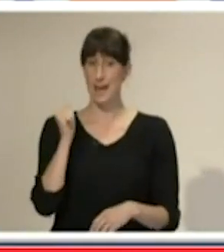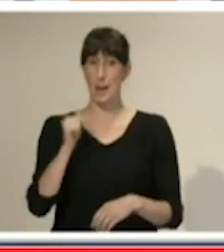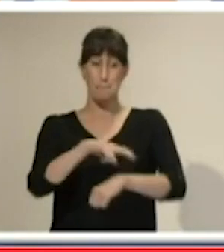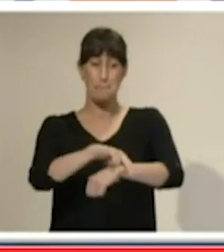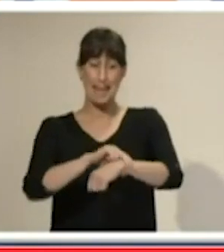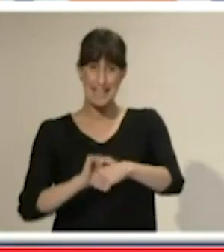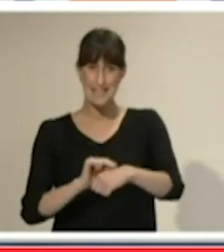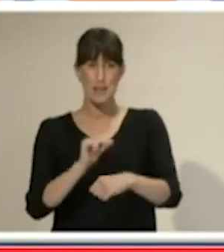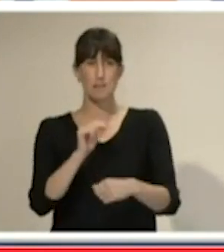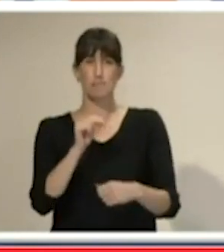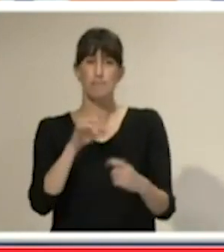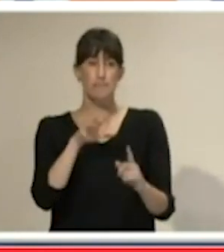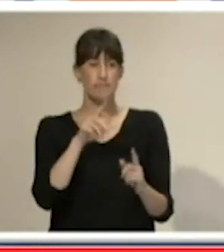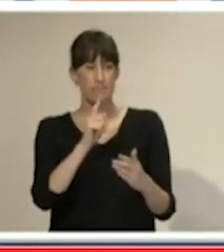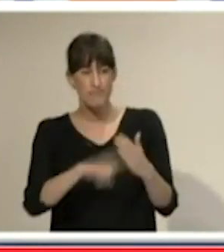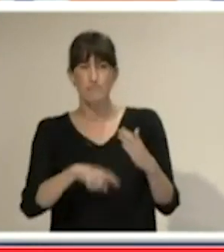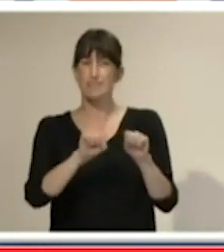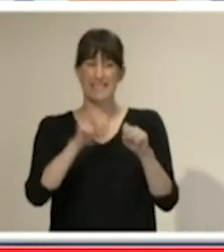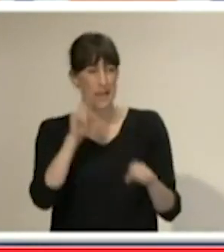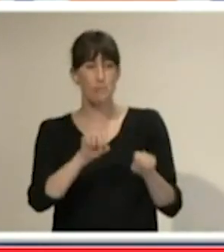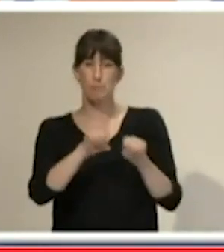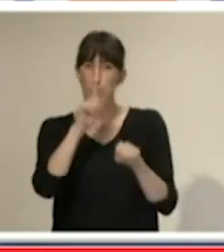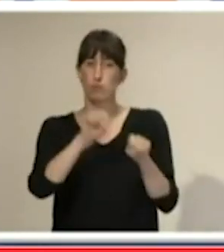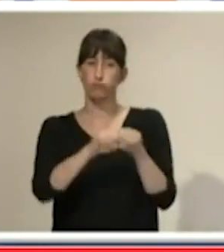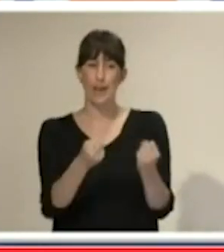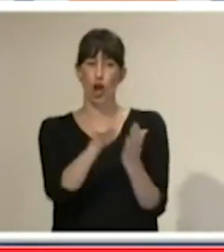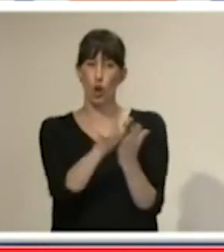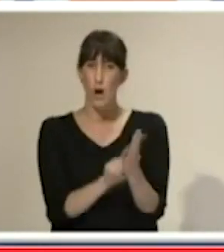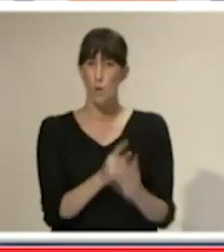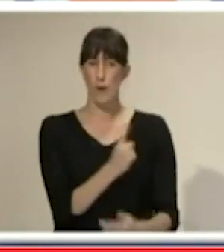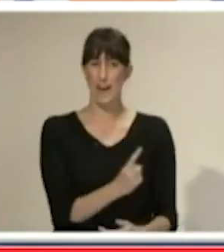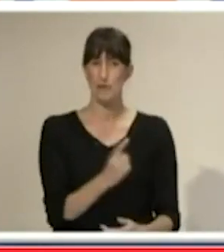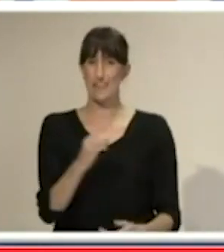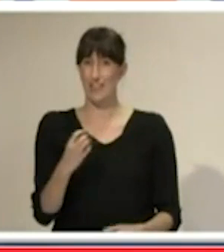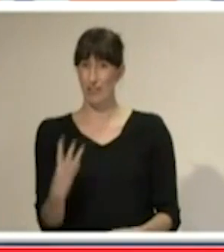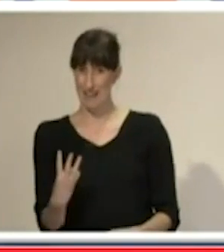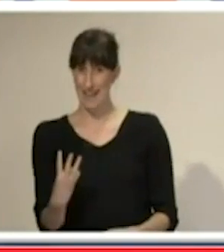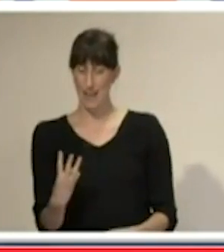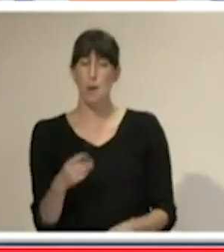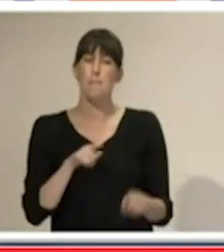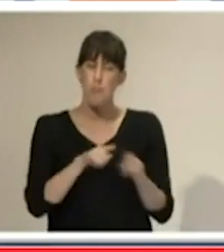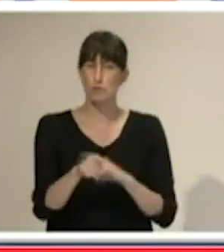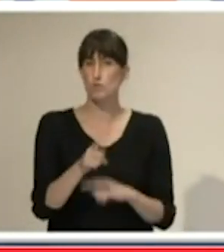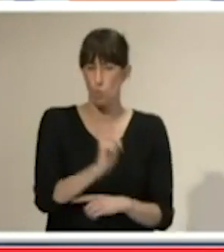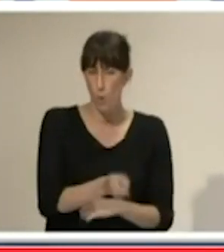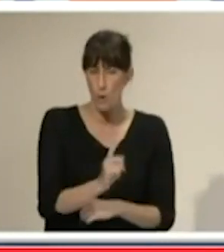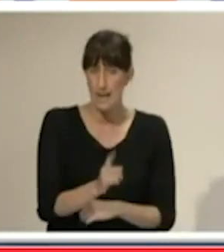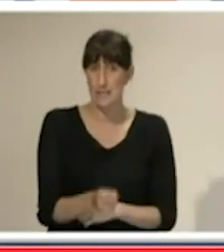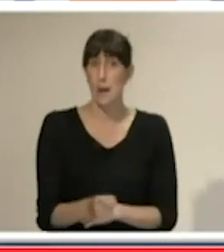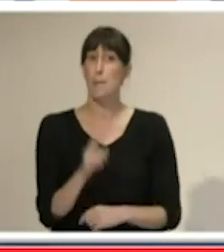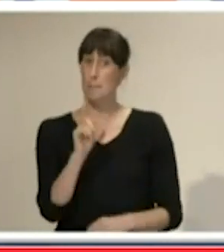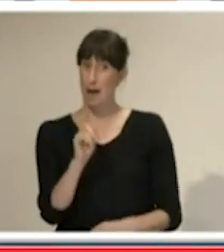hours of Alert Level 3. The vast majority of these resulted in warnings, but 21 people have